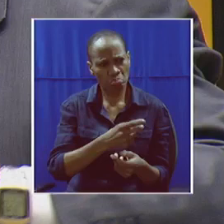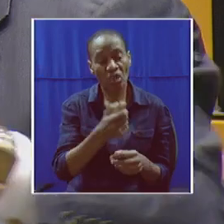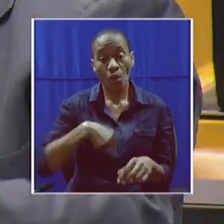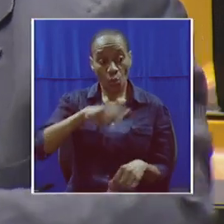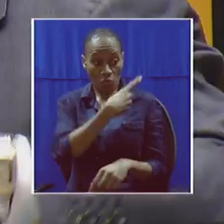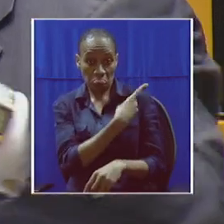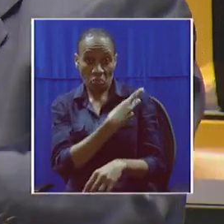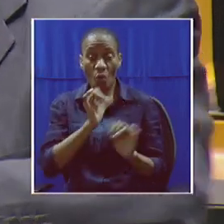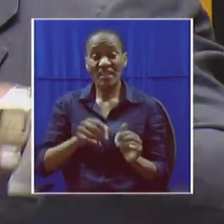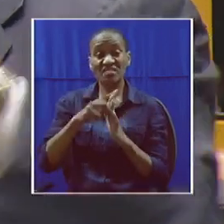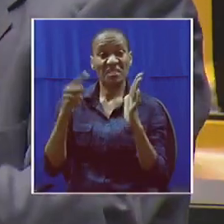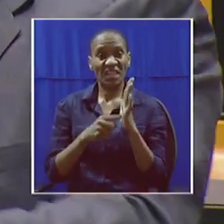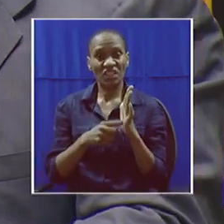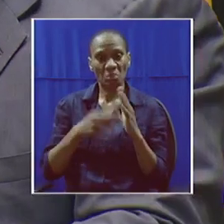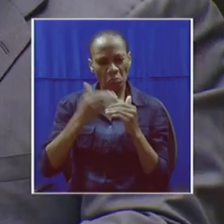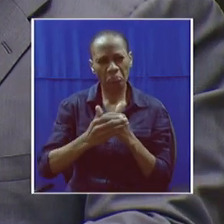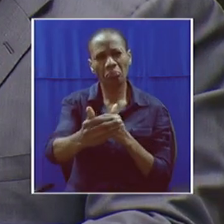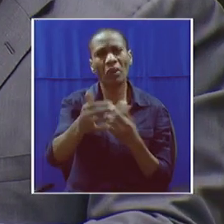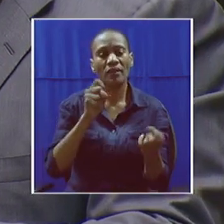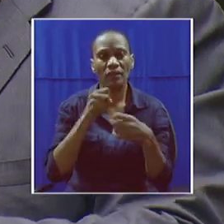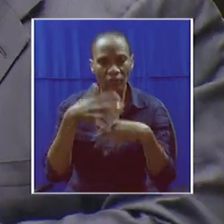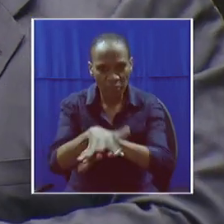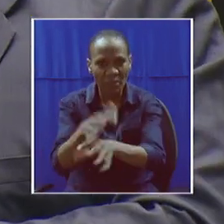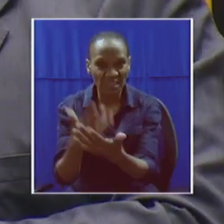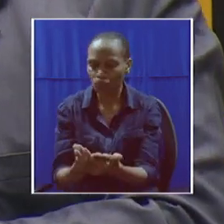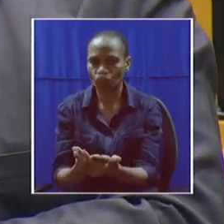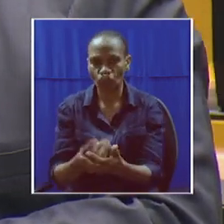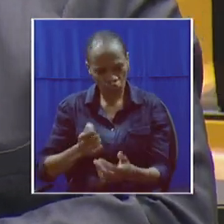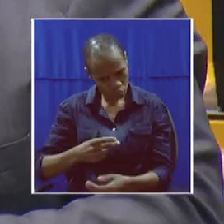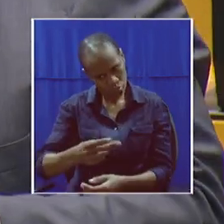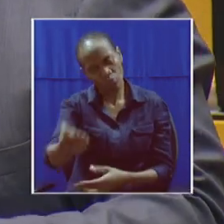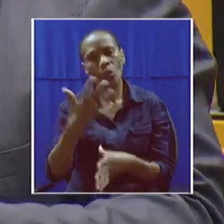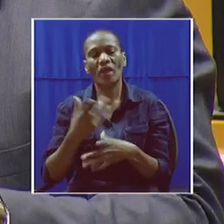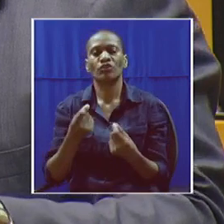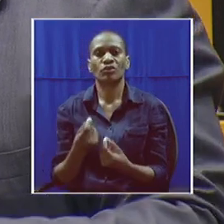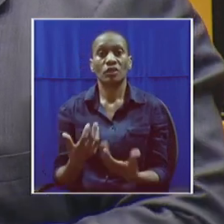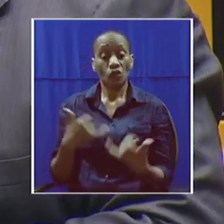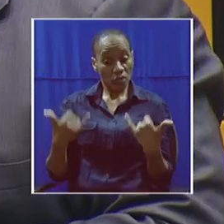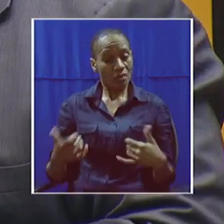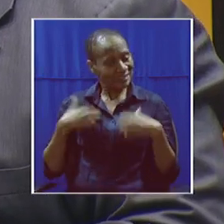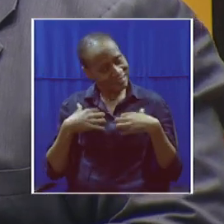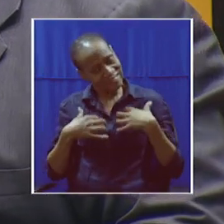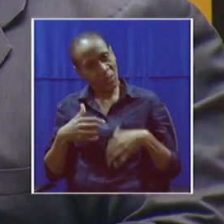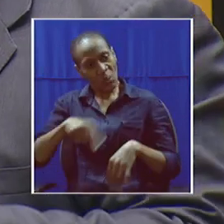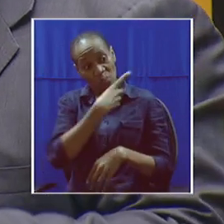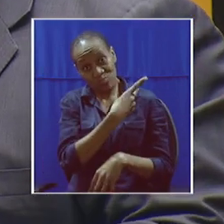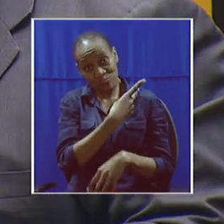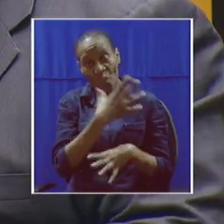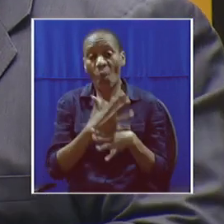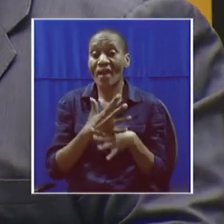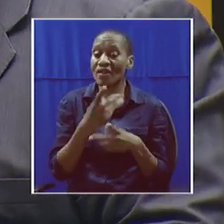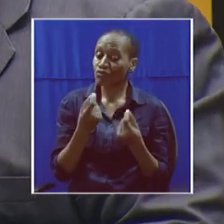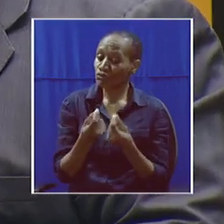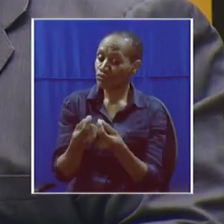start the implementation it's a progress in action um so I'm very pleased that we're making progress